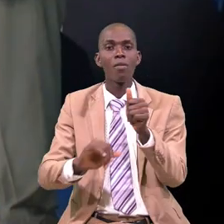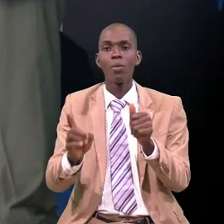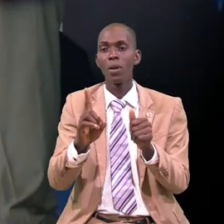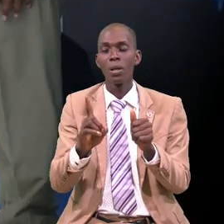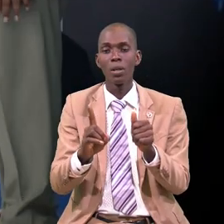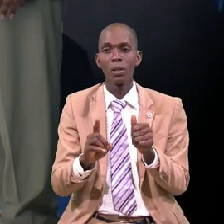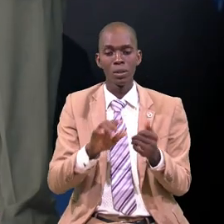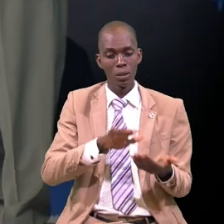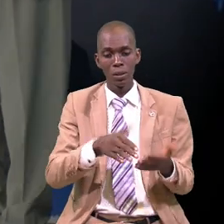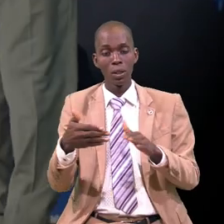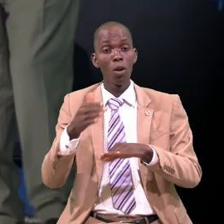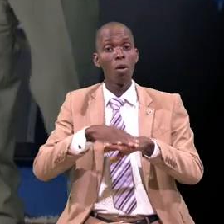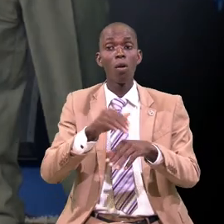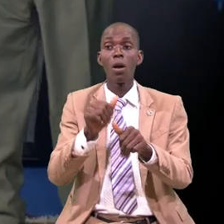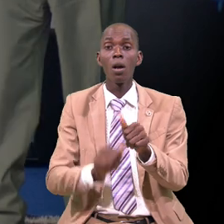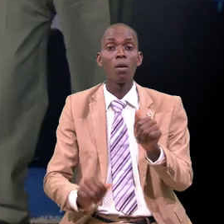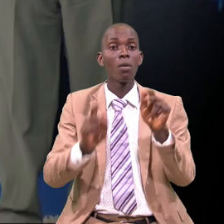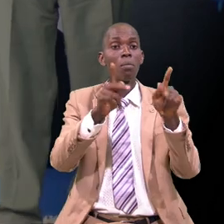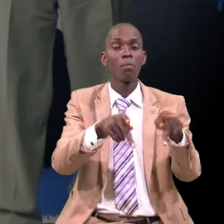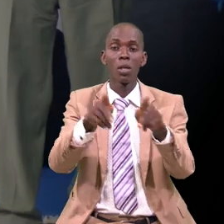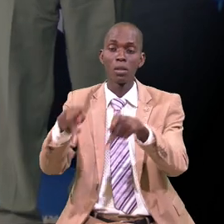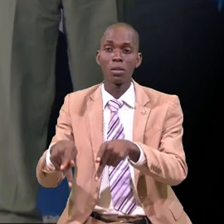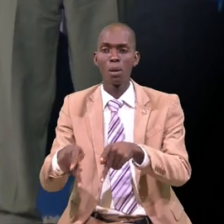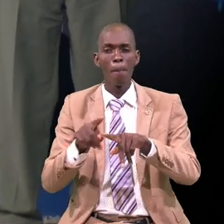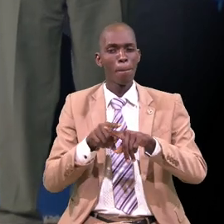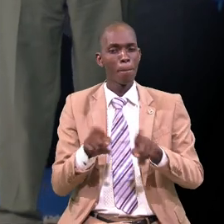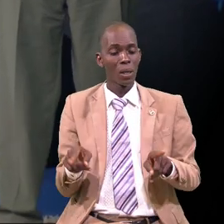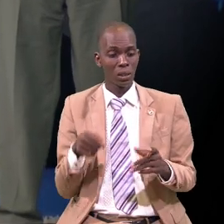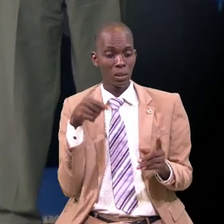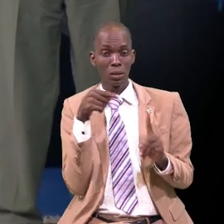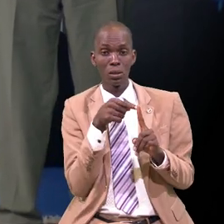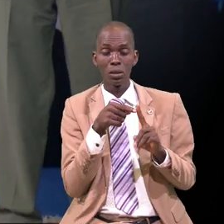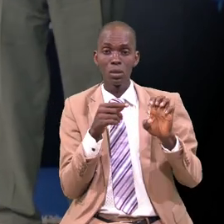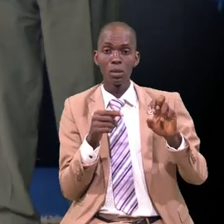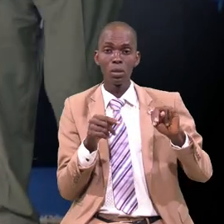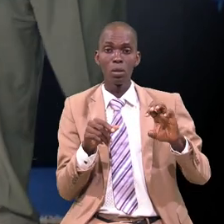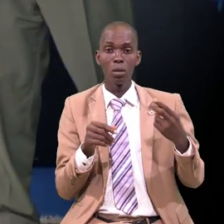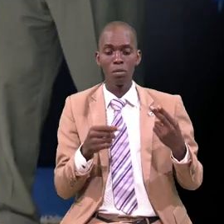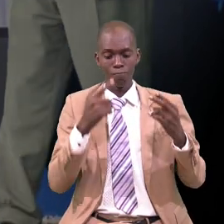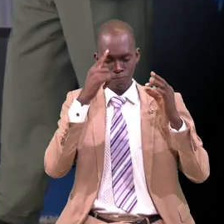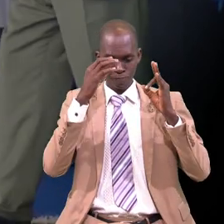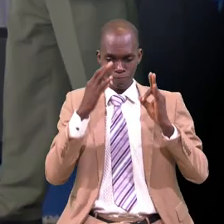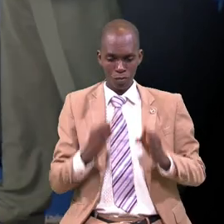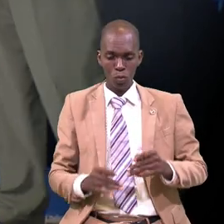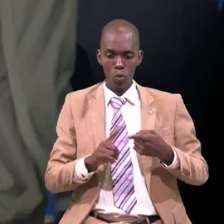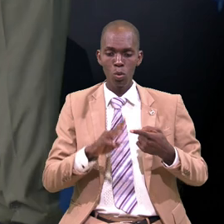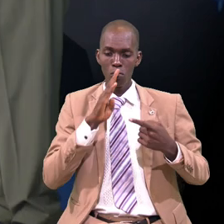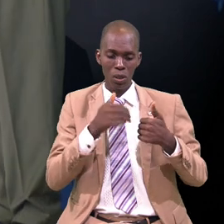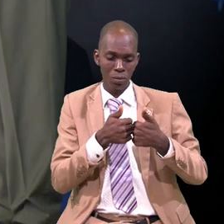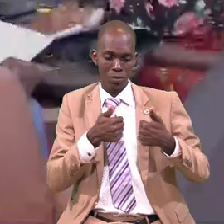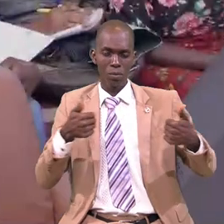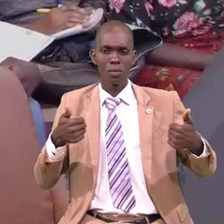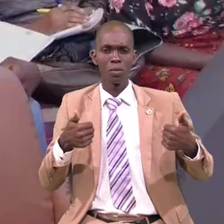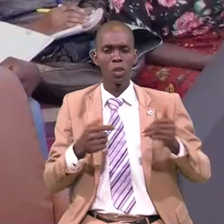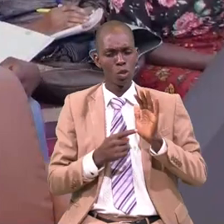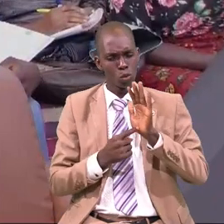Death on everyone. But he singled himself out. Show me a